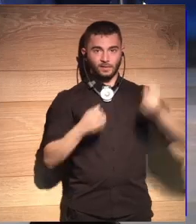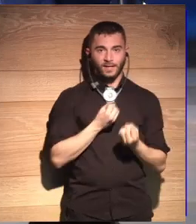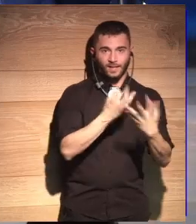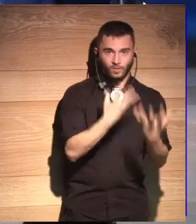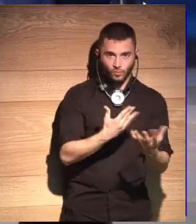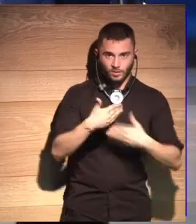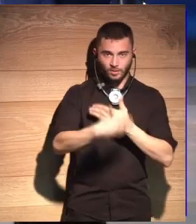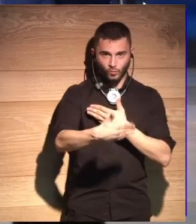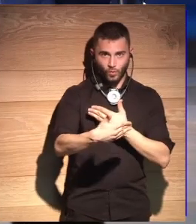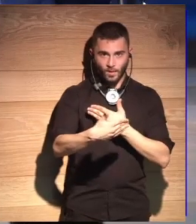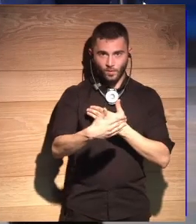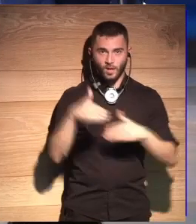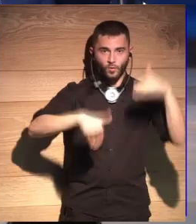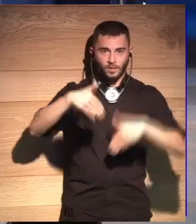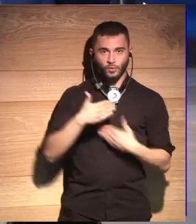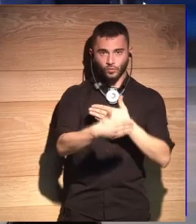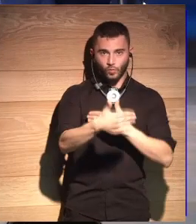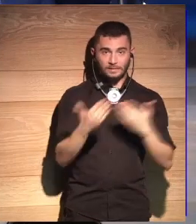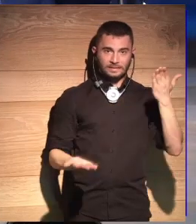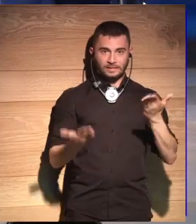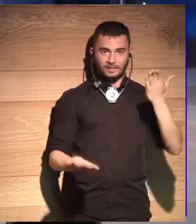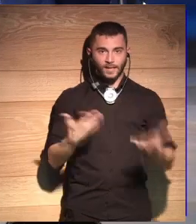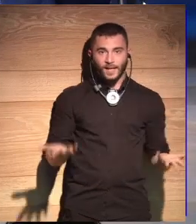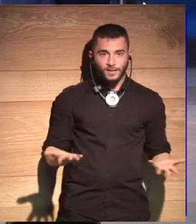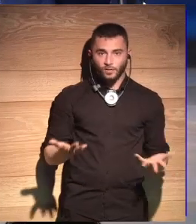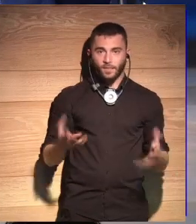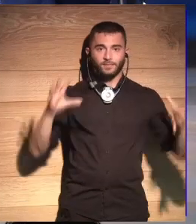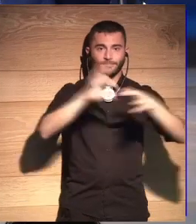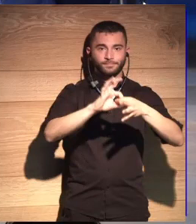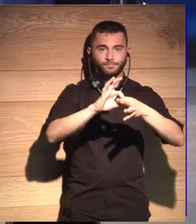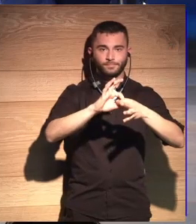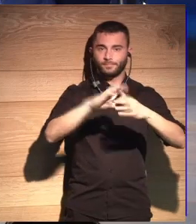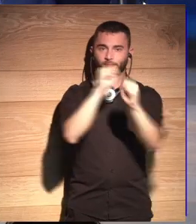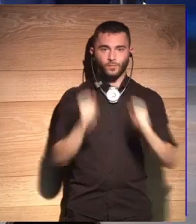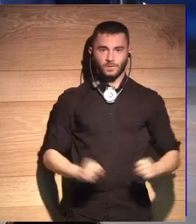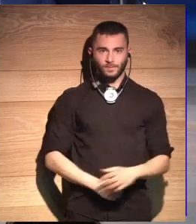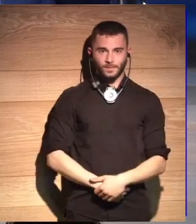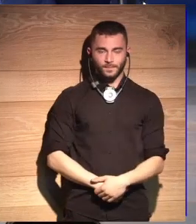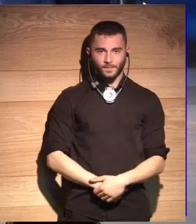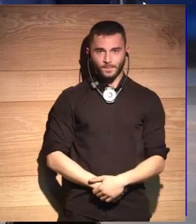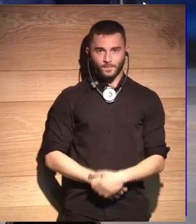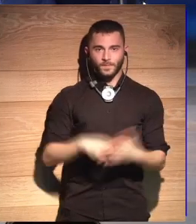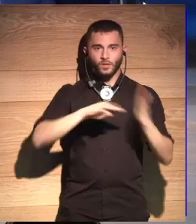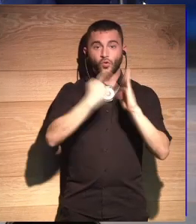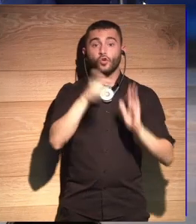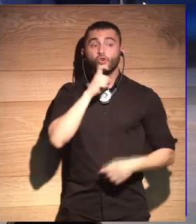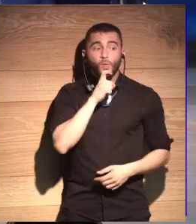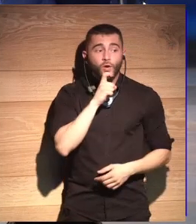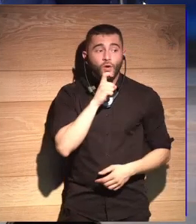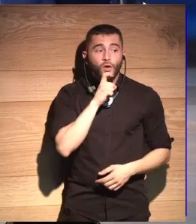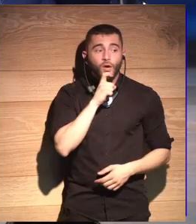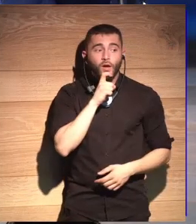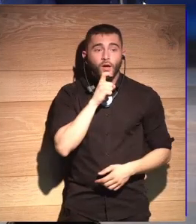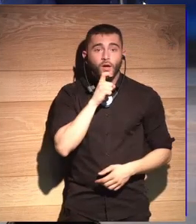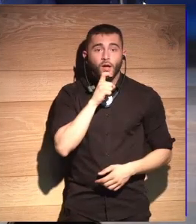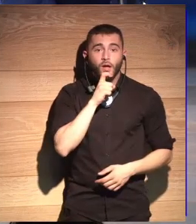a decoupling between when you vote and when you receive those results. There is a gap there, and that is very difficult to bridge,